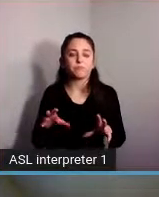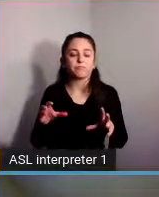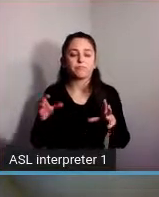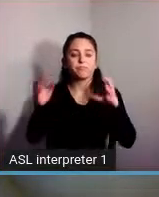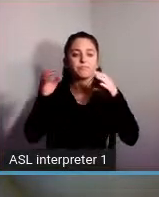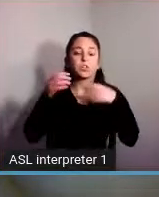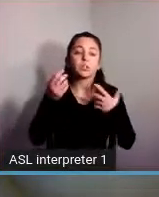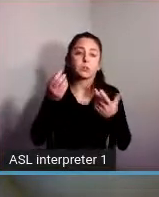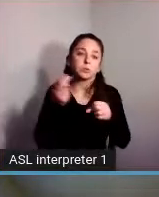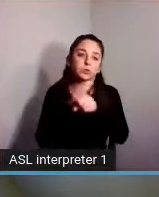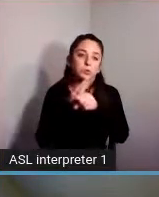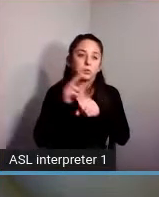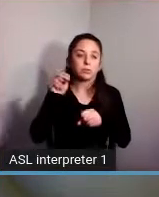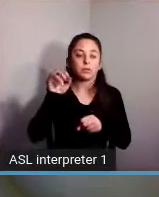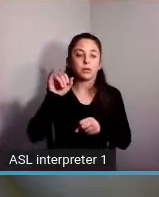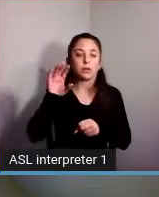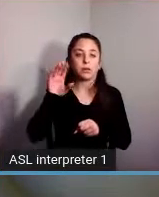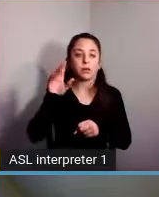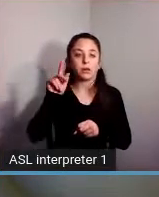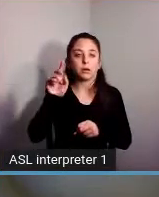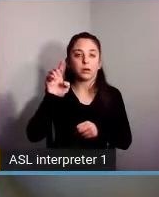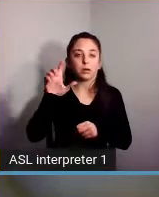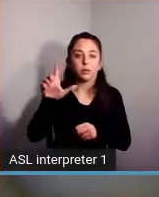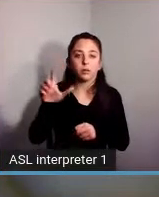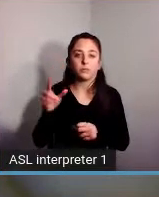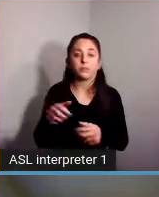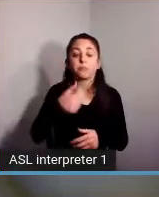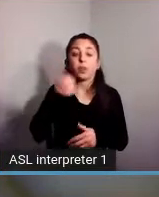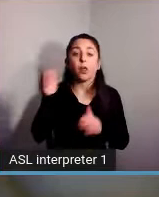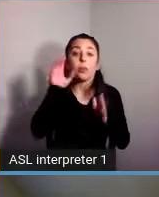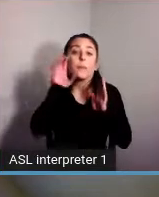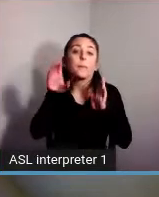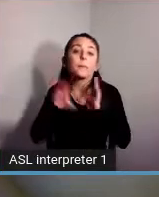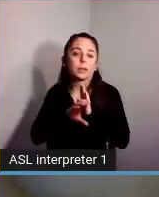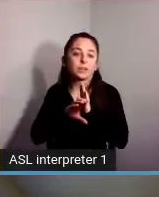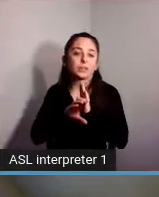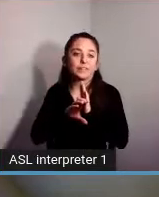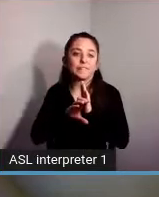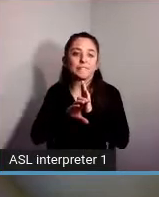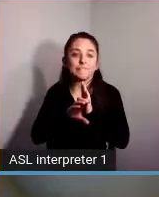nickel. Here's another image of it put together as